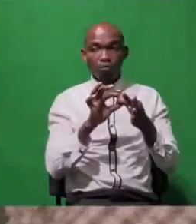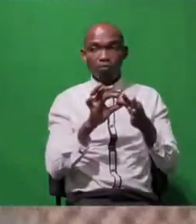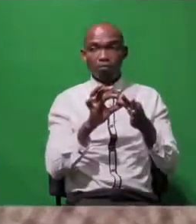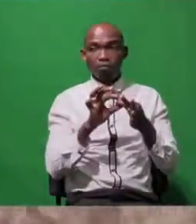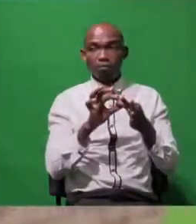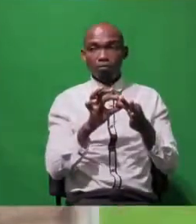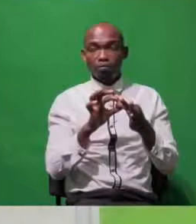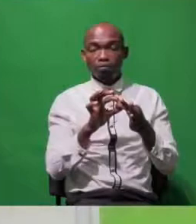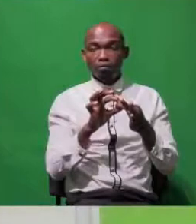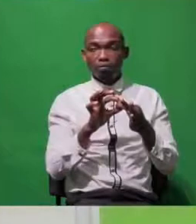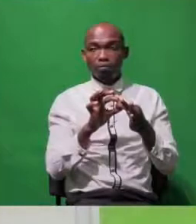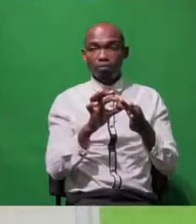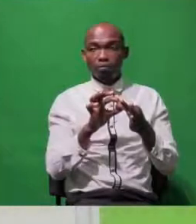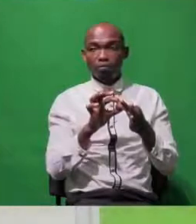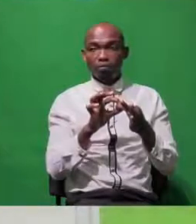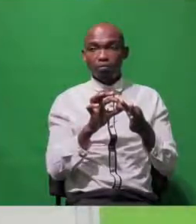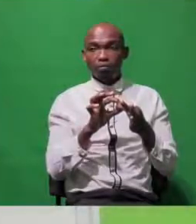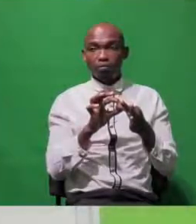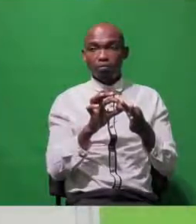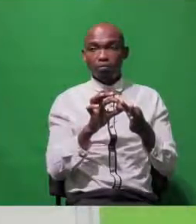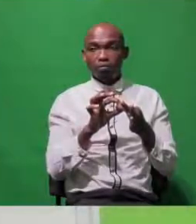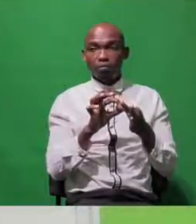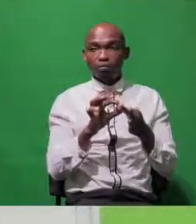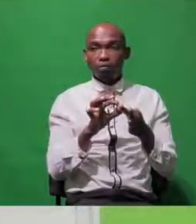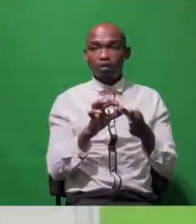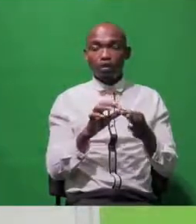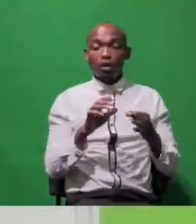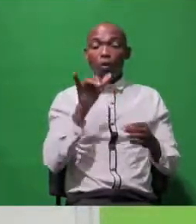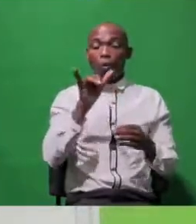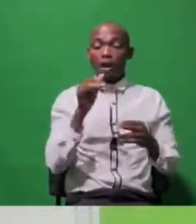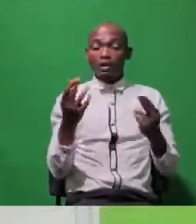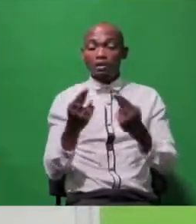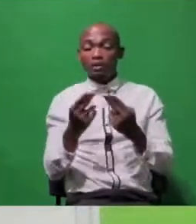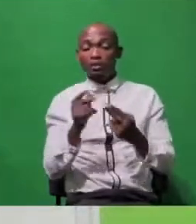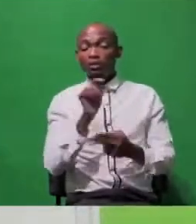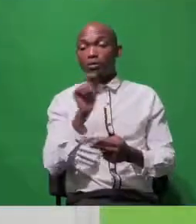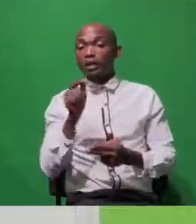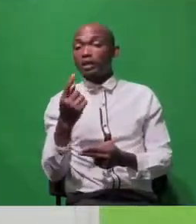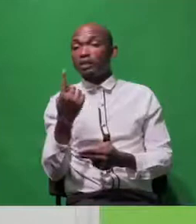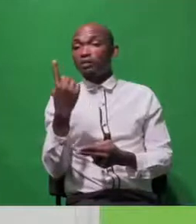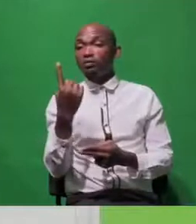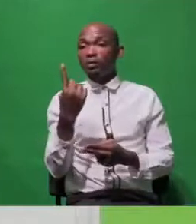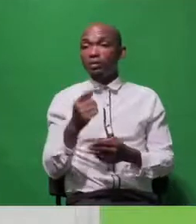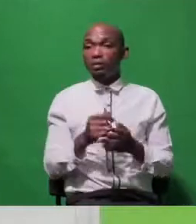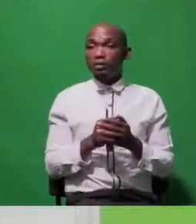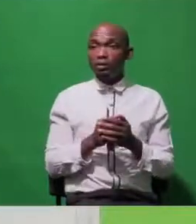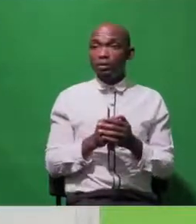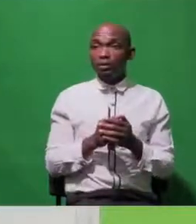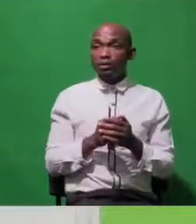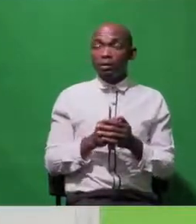And the line is named as y is equal to -1. Remember the point.